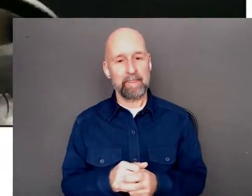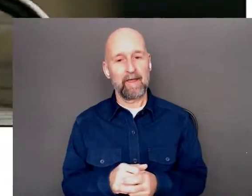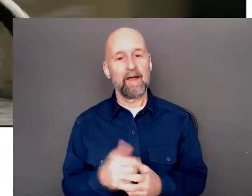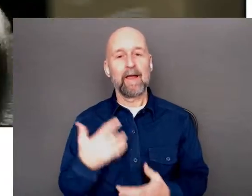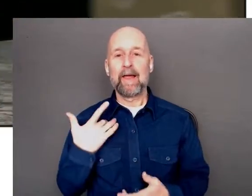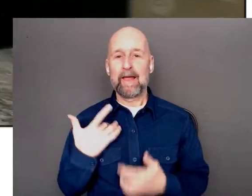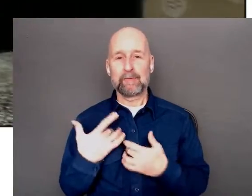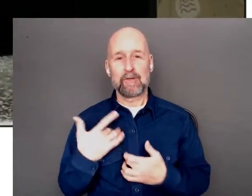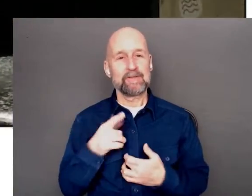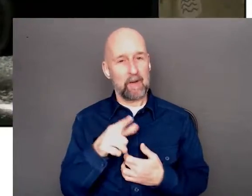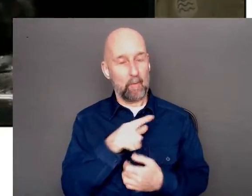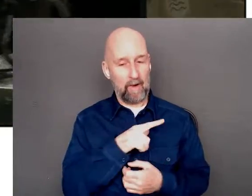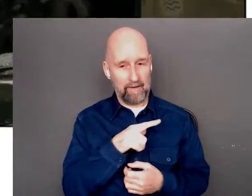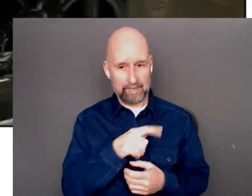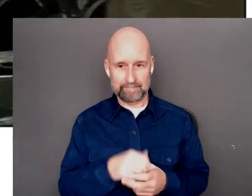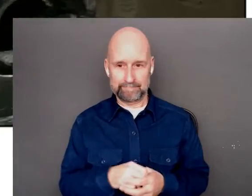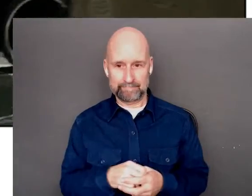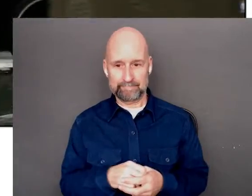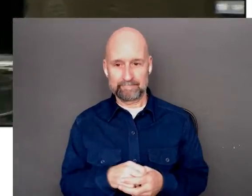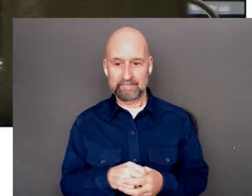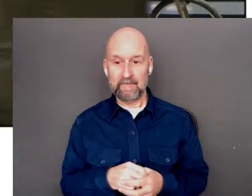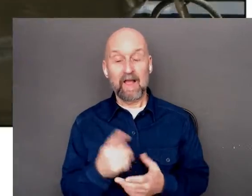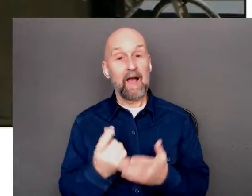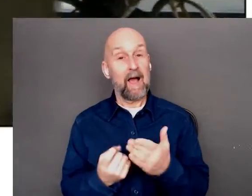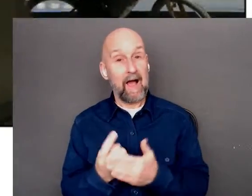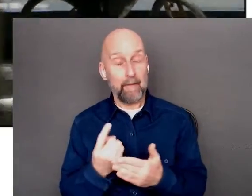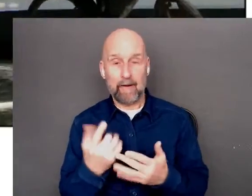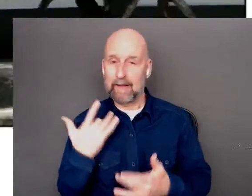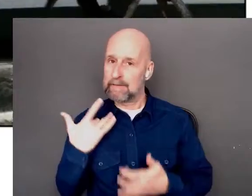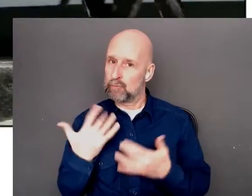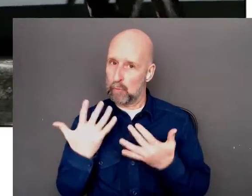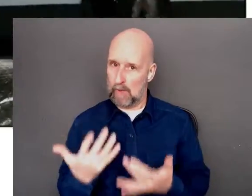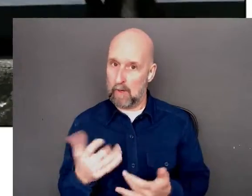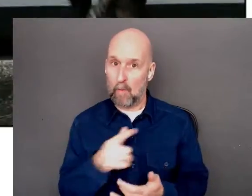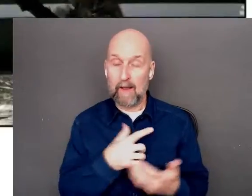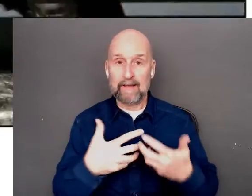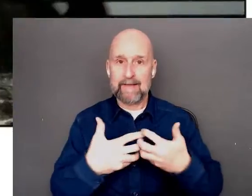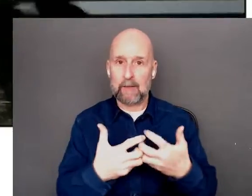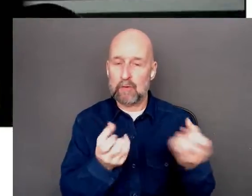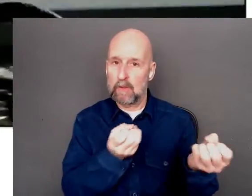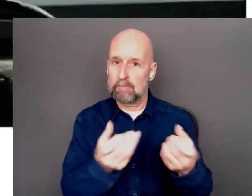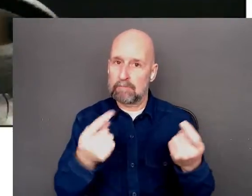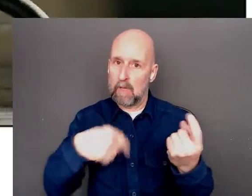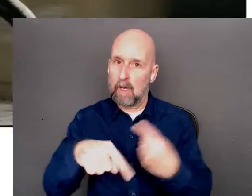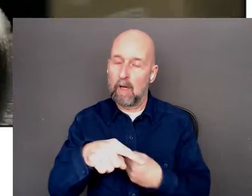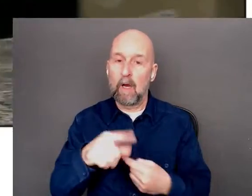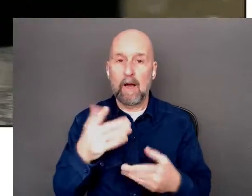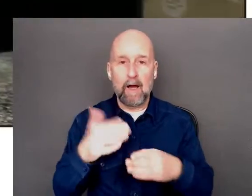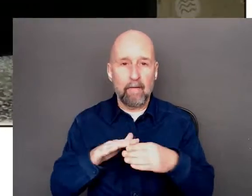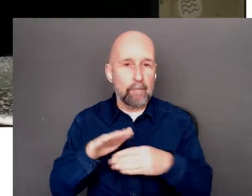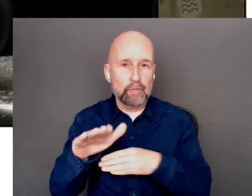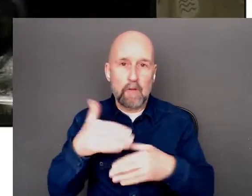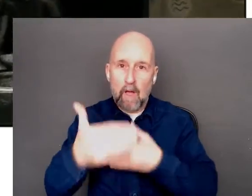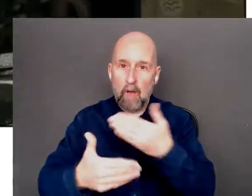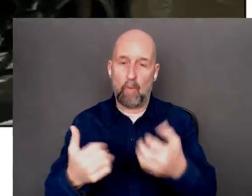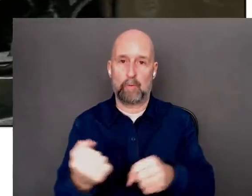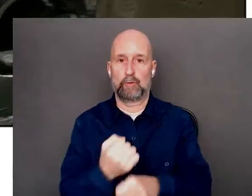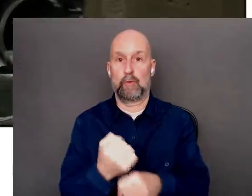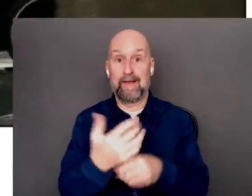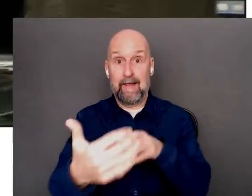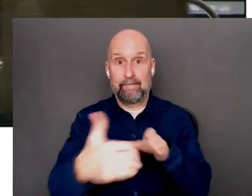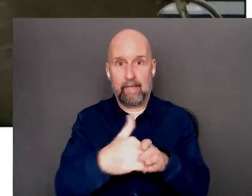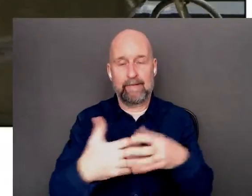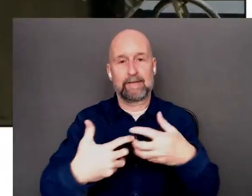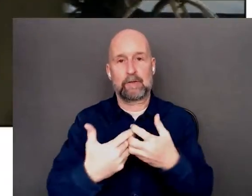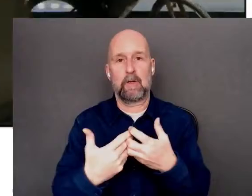even more so today, what technology brings to us and what we want to do with technology. Autotrack is